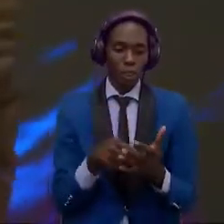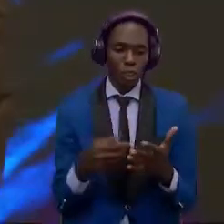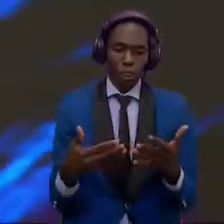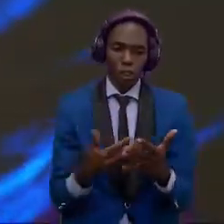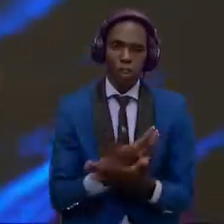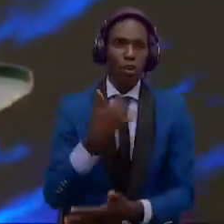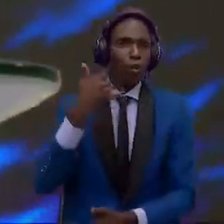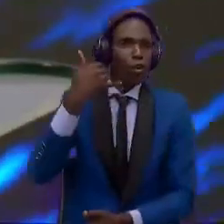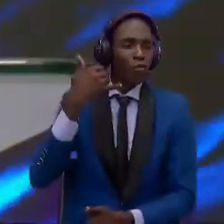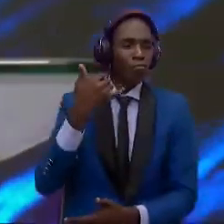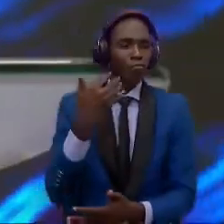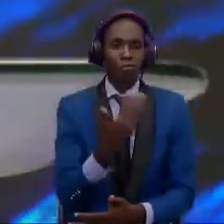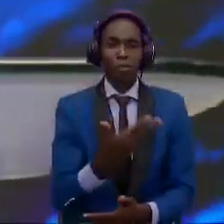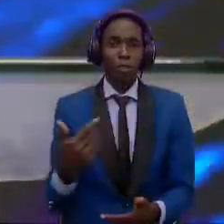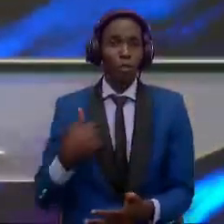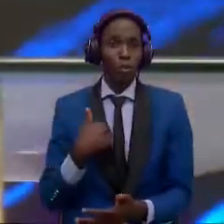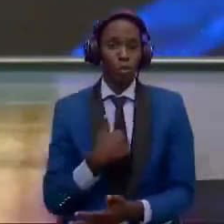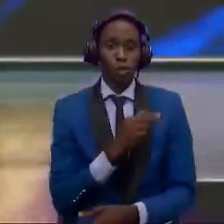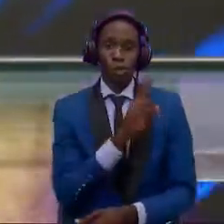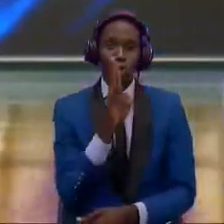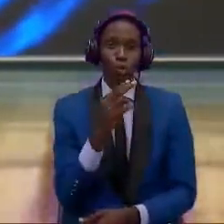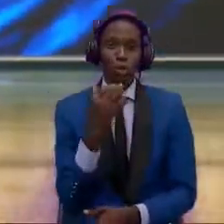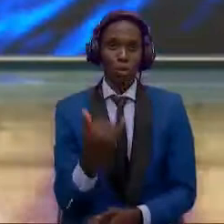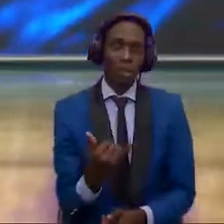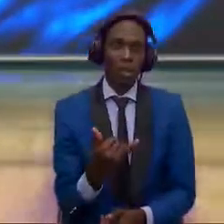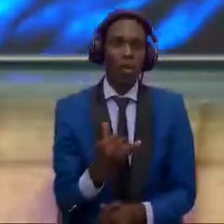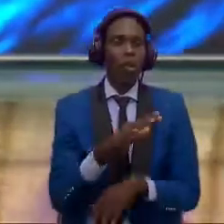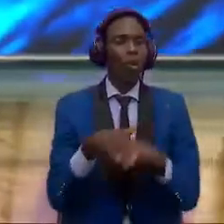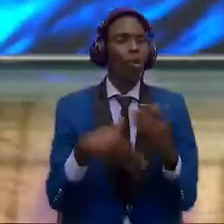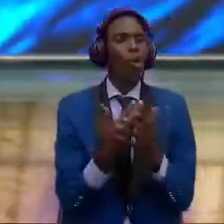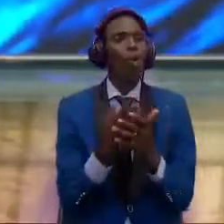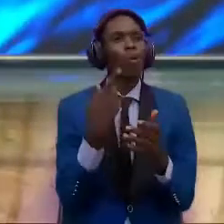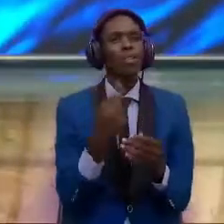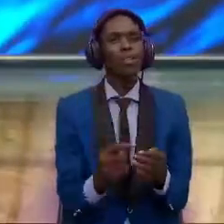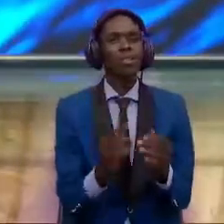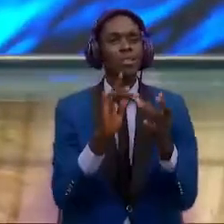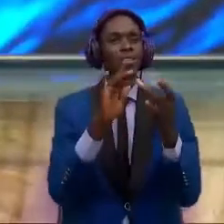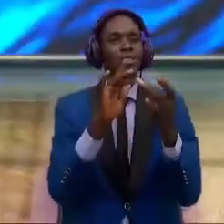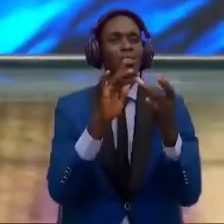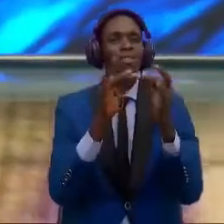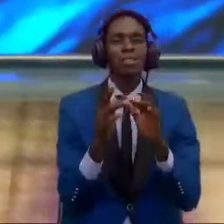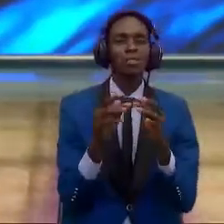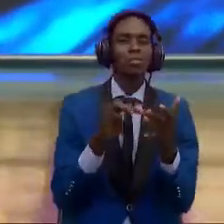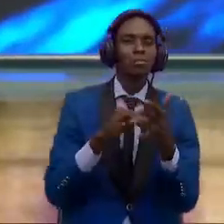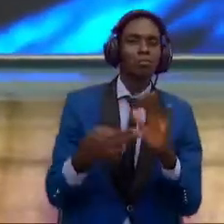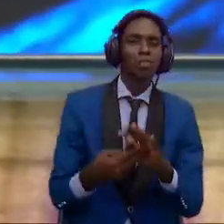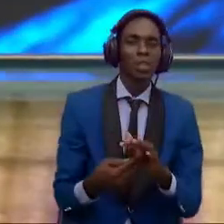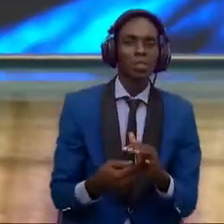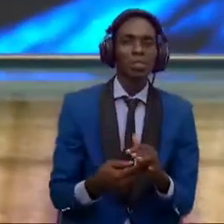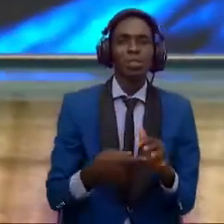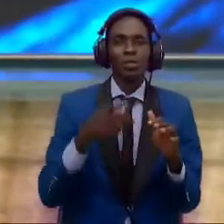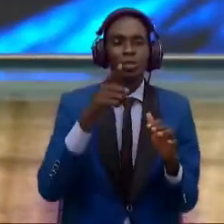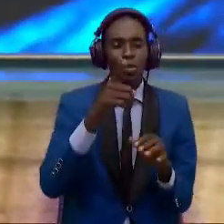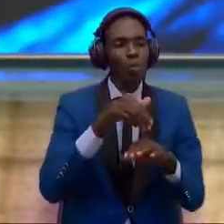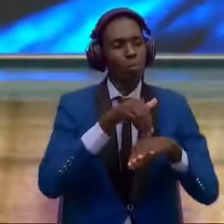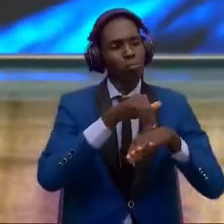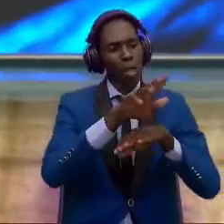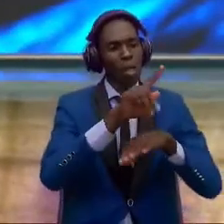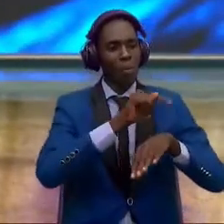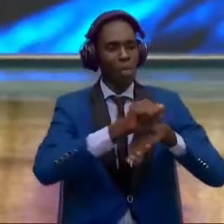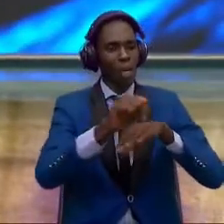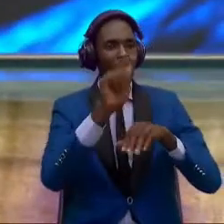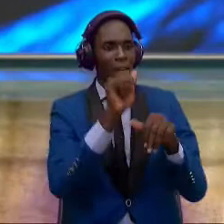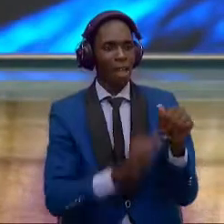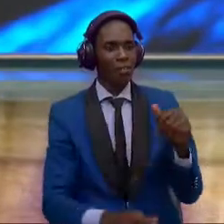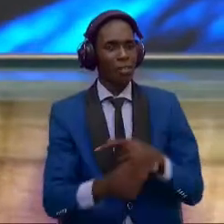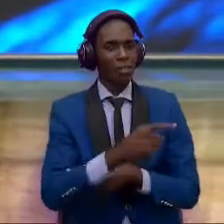gadget we're using now, all these are social handles. What if we're sending the text every day